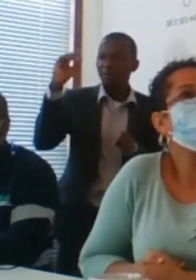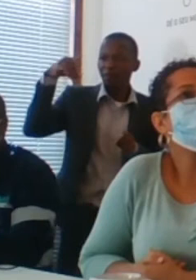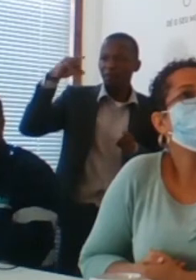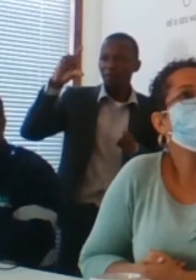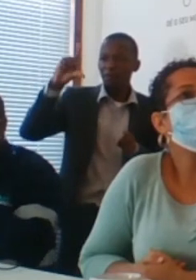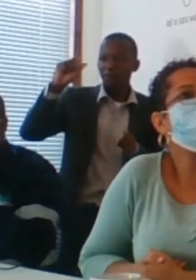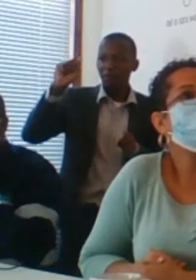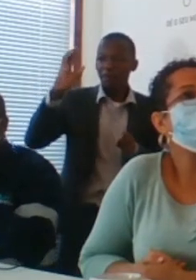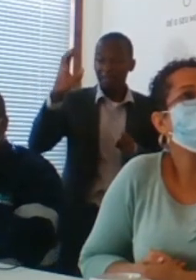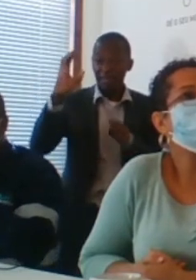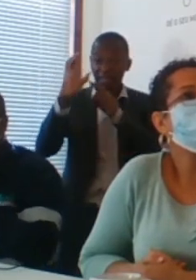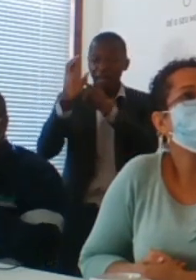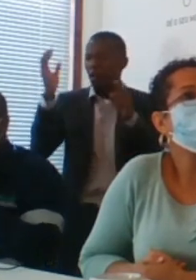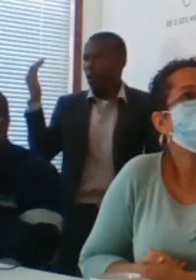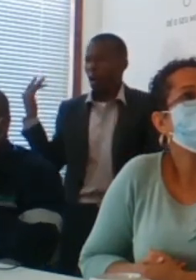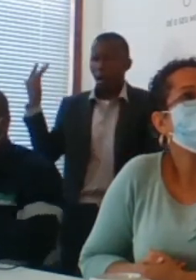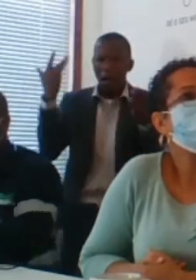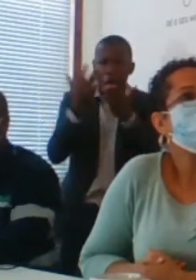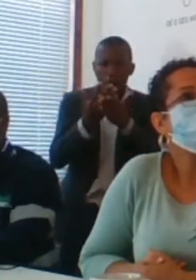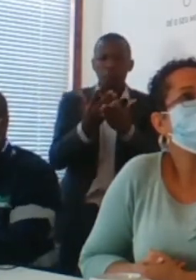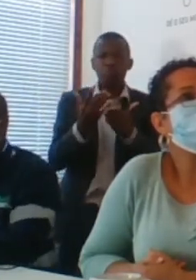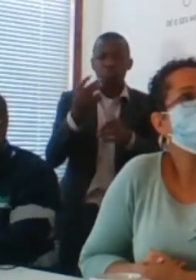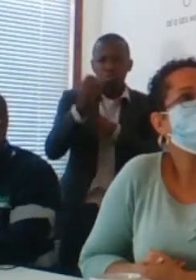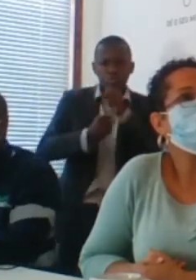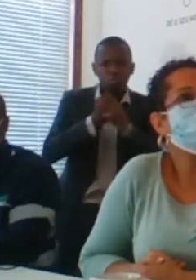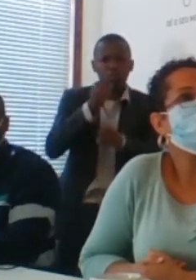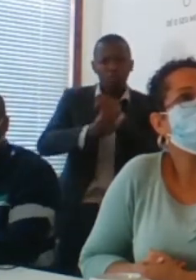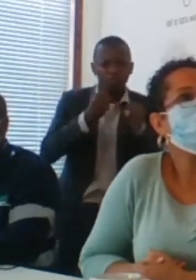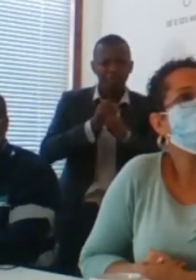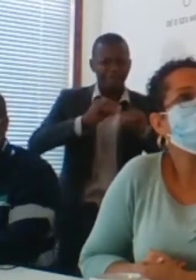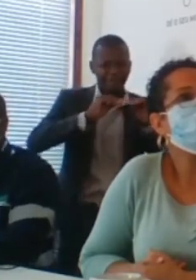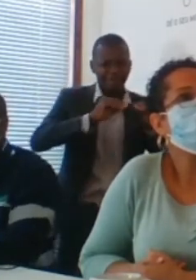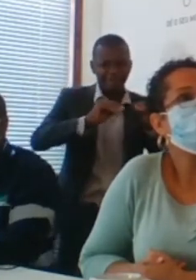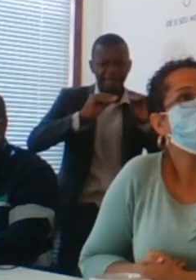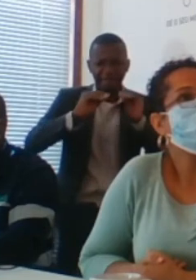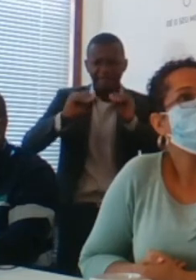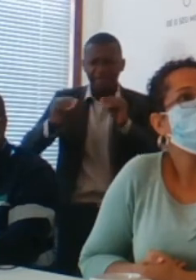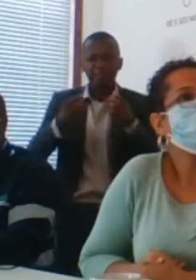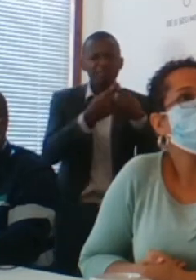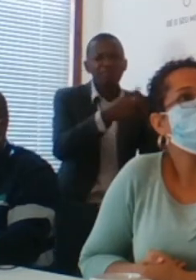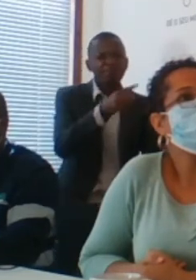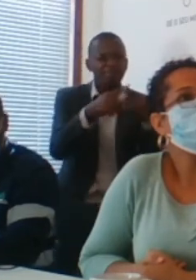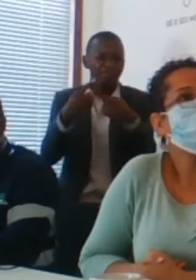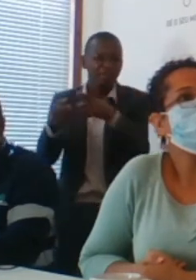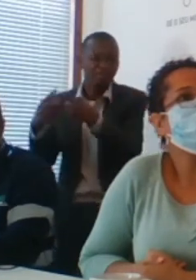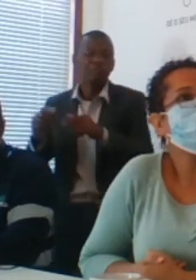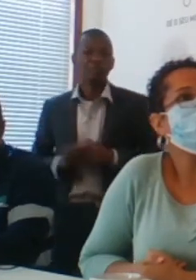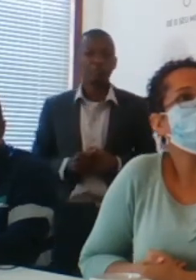FLAC has got 24 fixed training centers and 29 model units